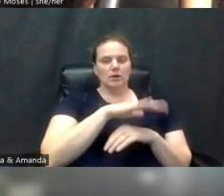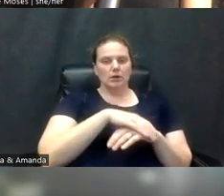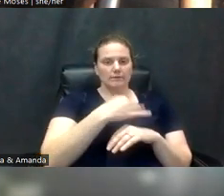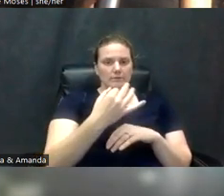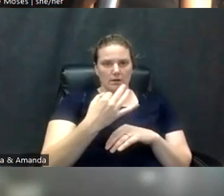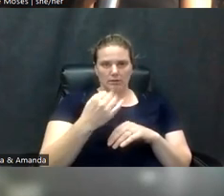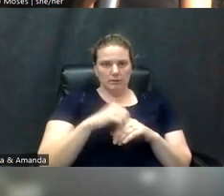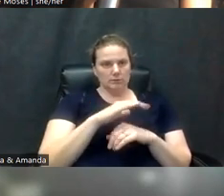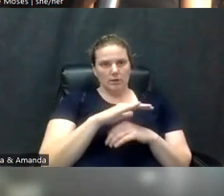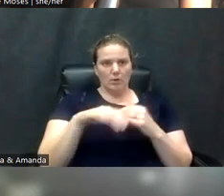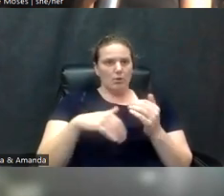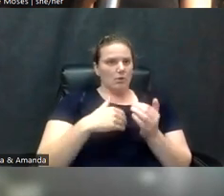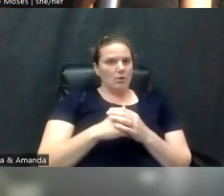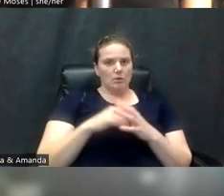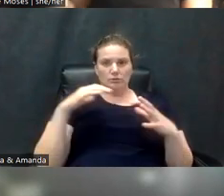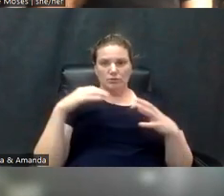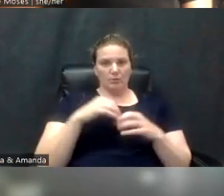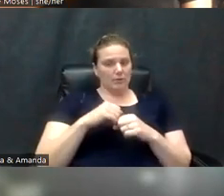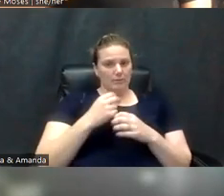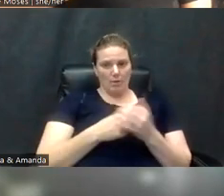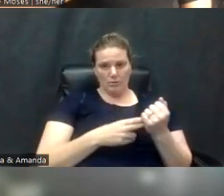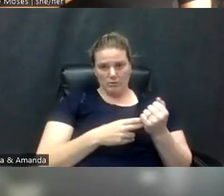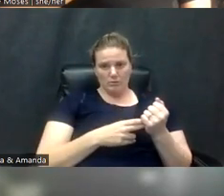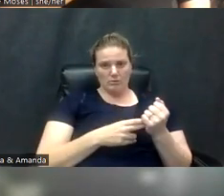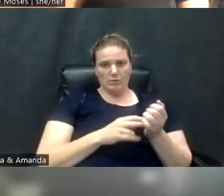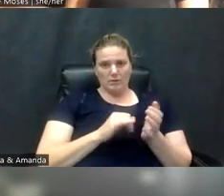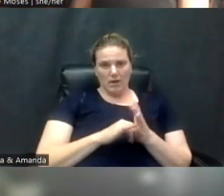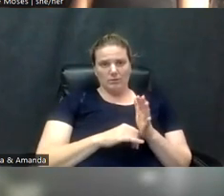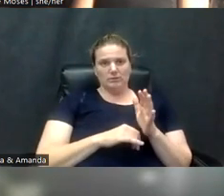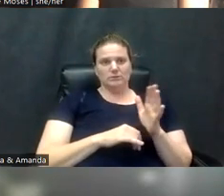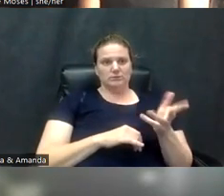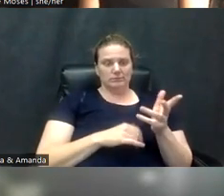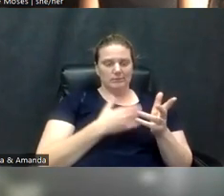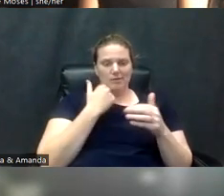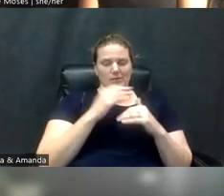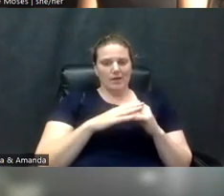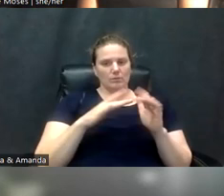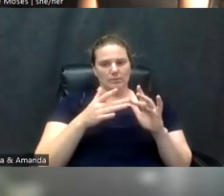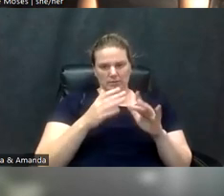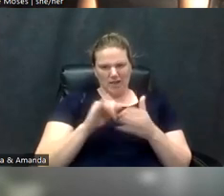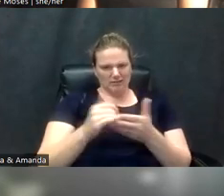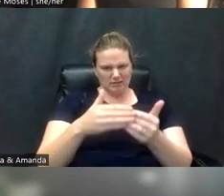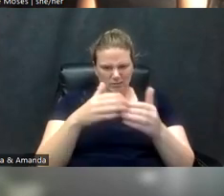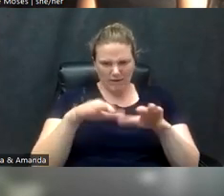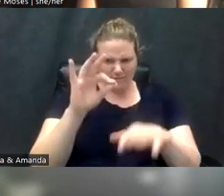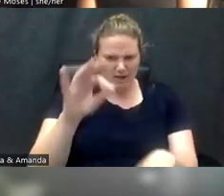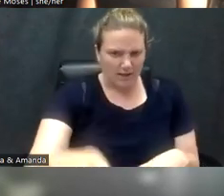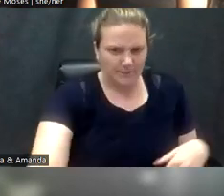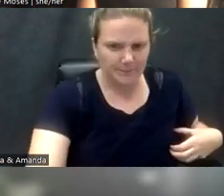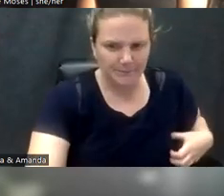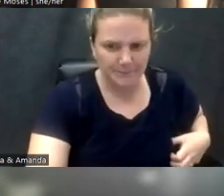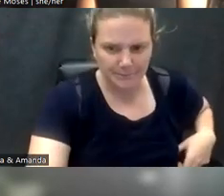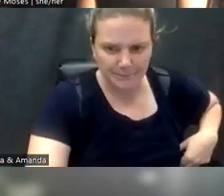my full summary of both of them. That would be rather than having to go to the website, that would be the easiest way to find out the answer to be